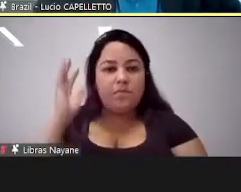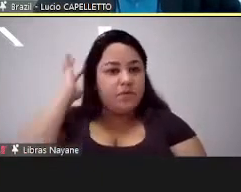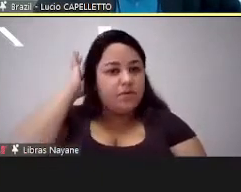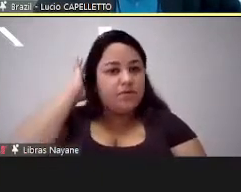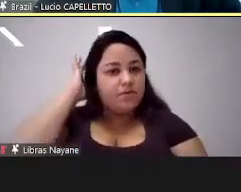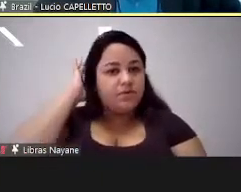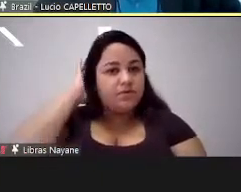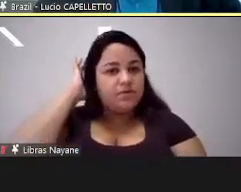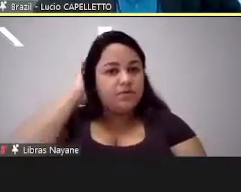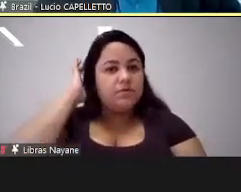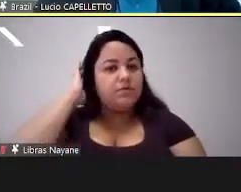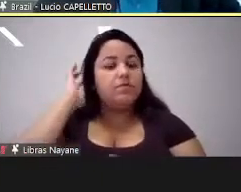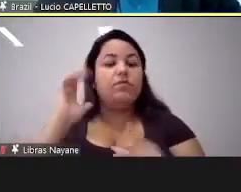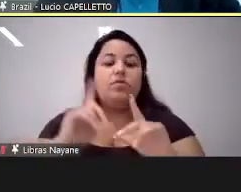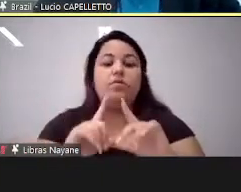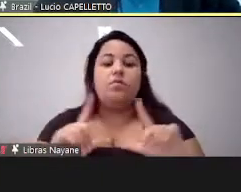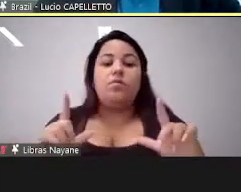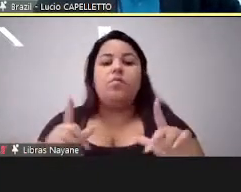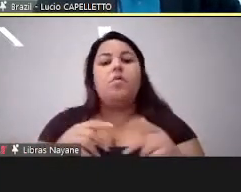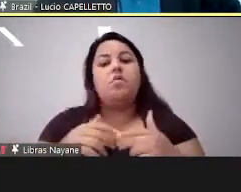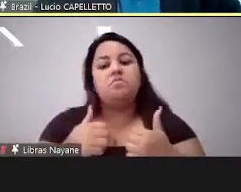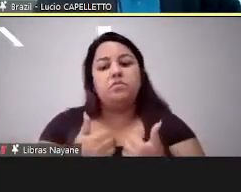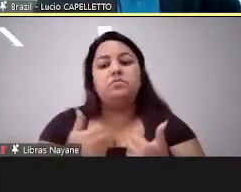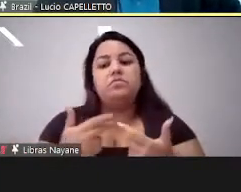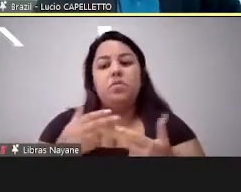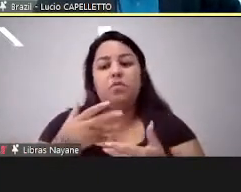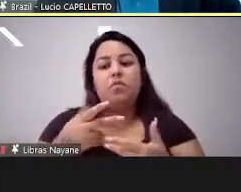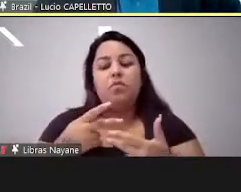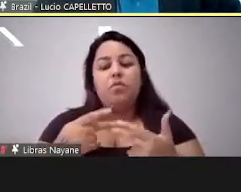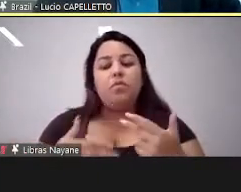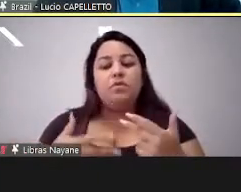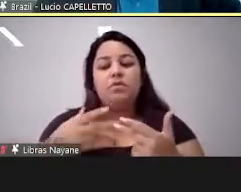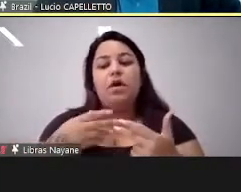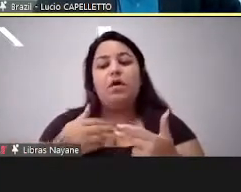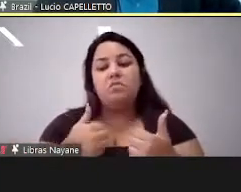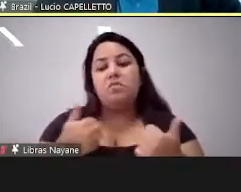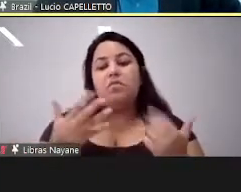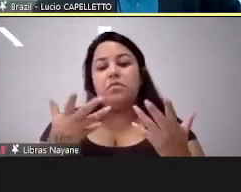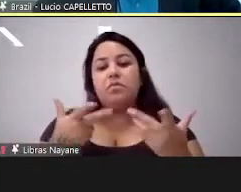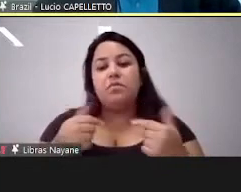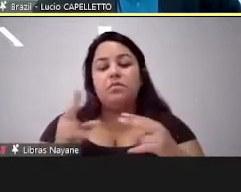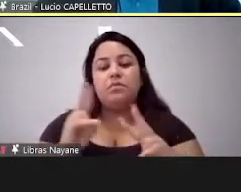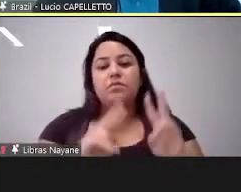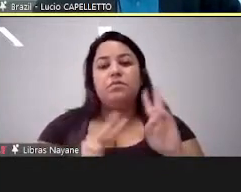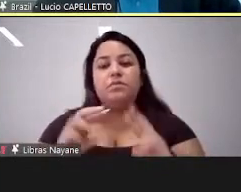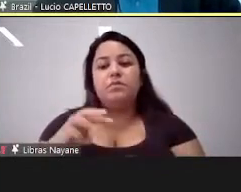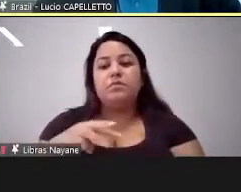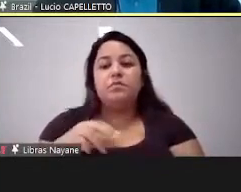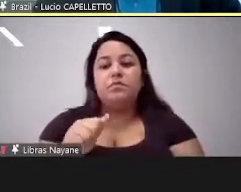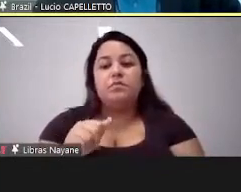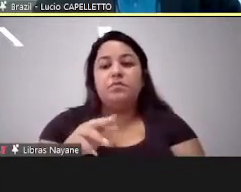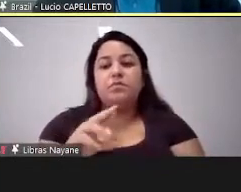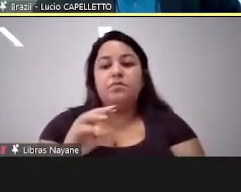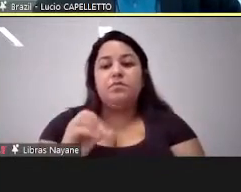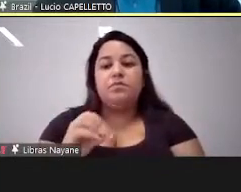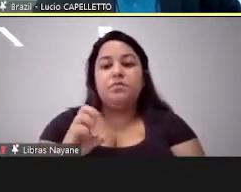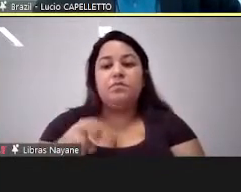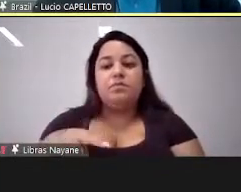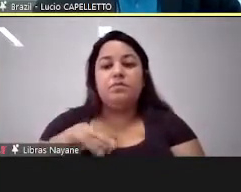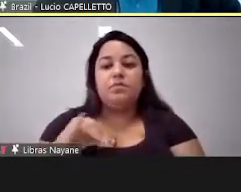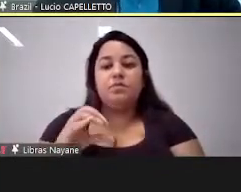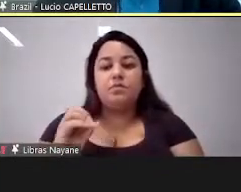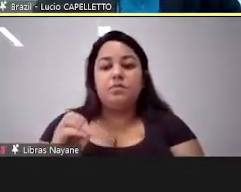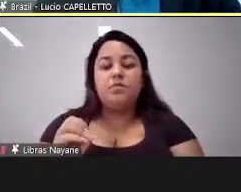Think about Brazil, and Fernando tackled it in a very proper way. I